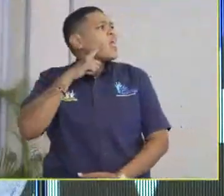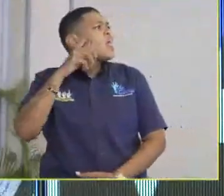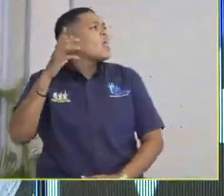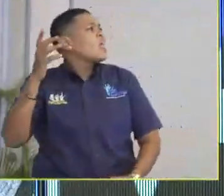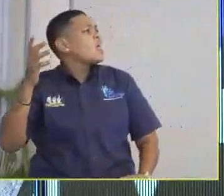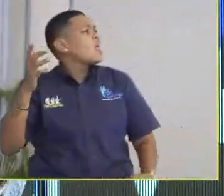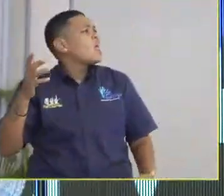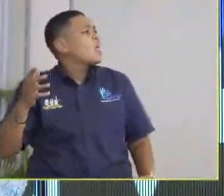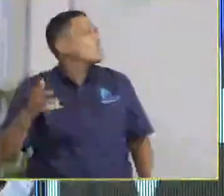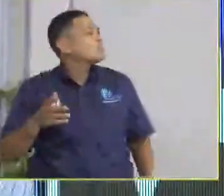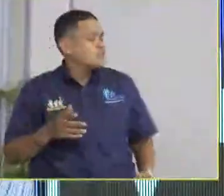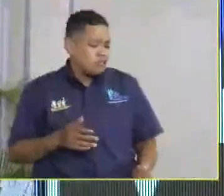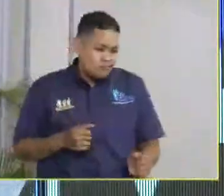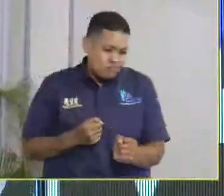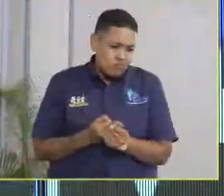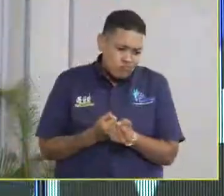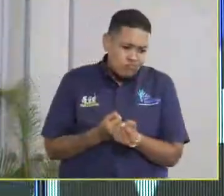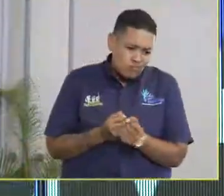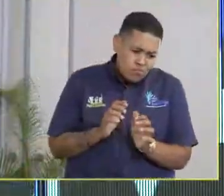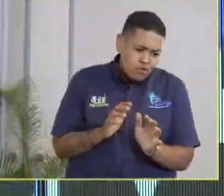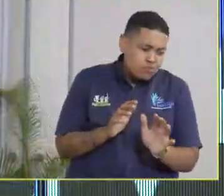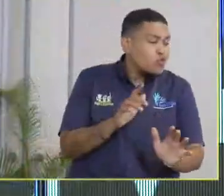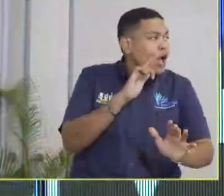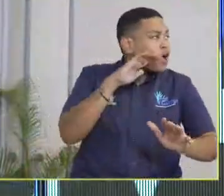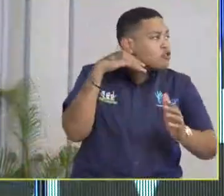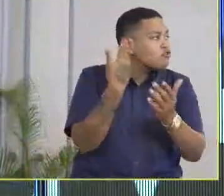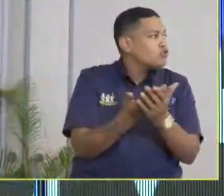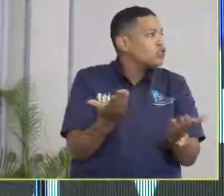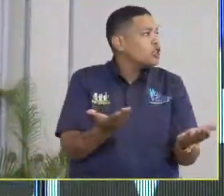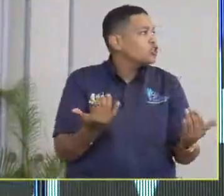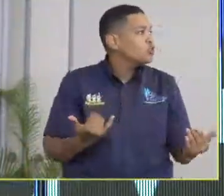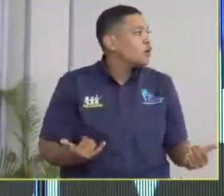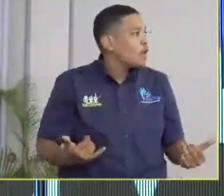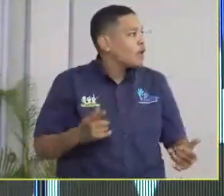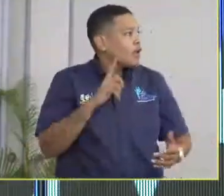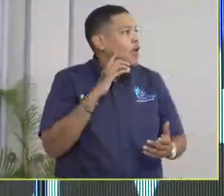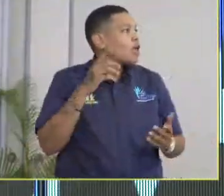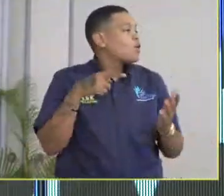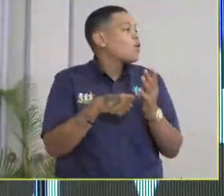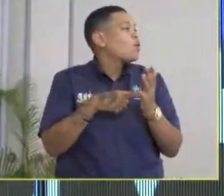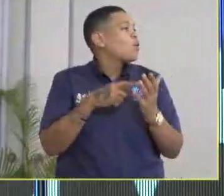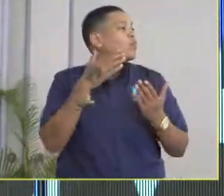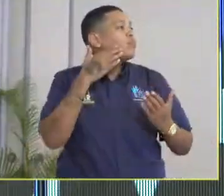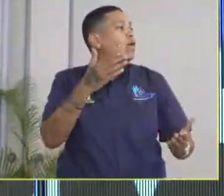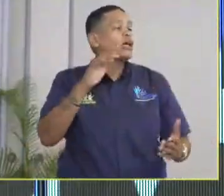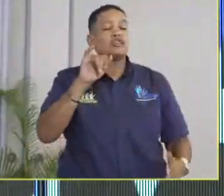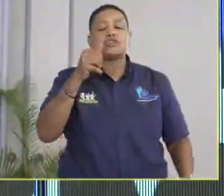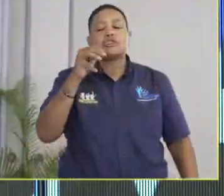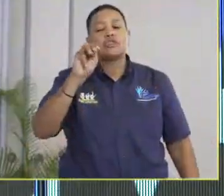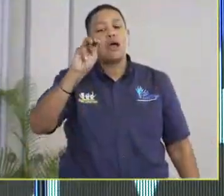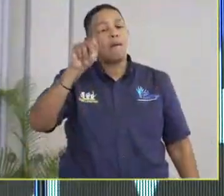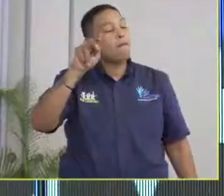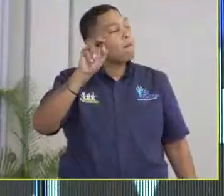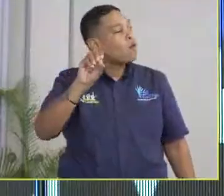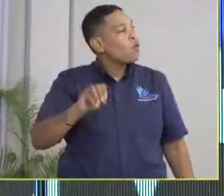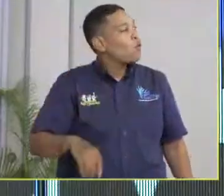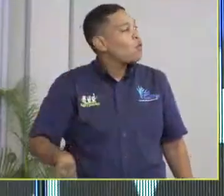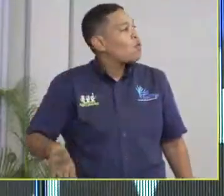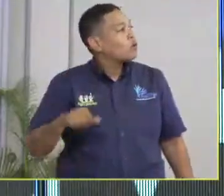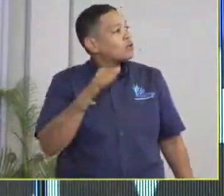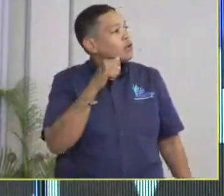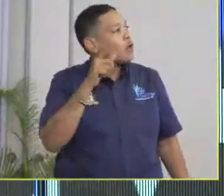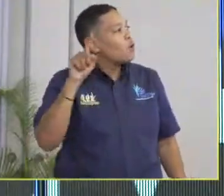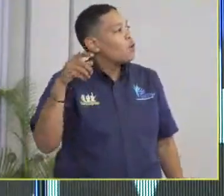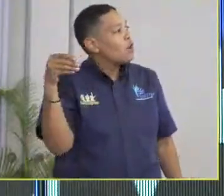like a force behind us to help us to get where we are as well. We owe a debt of gratitude to JAMPRO. It wasn't just